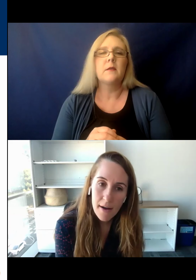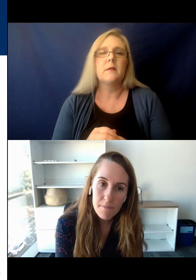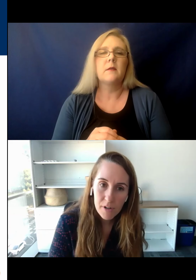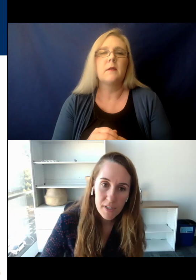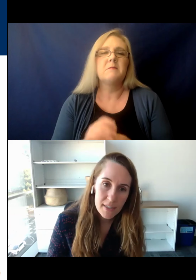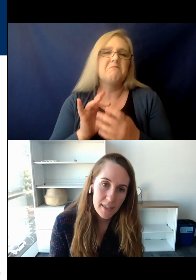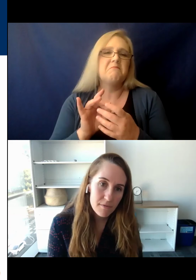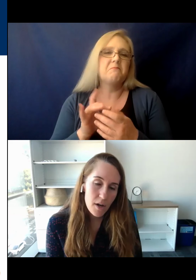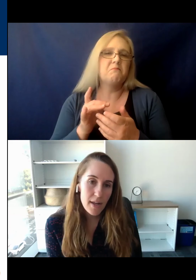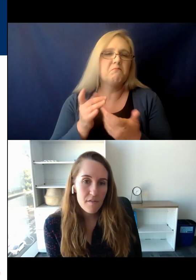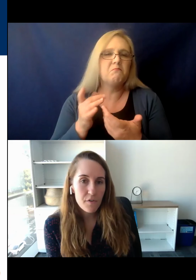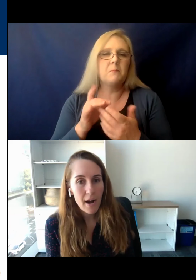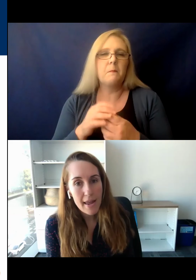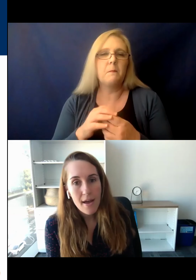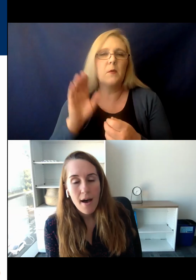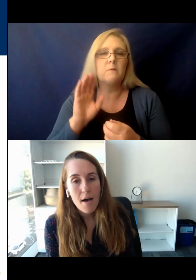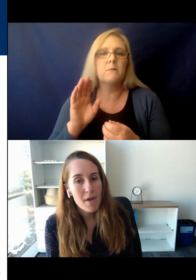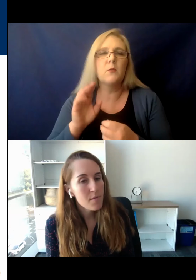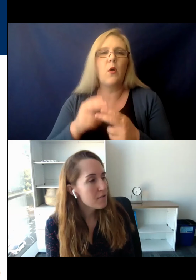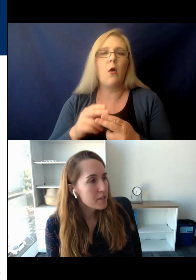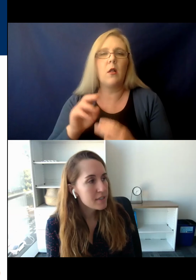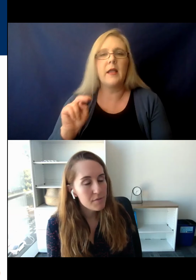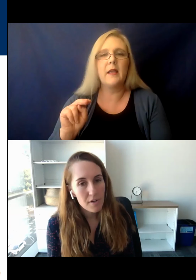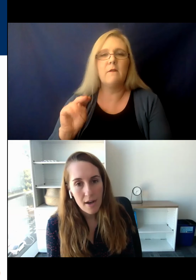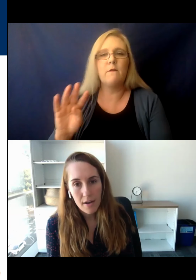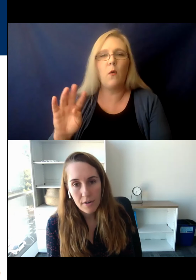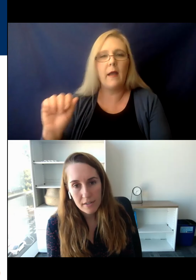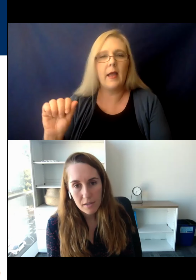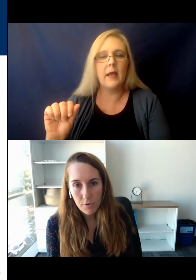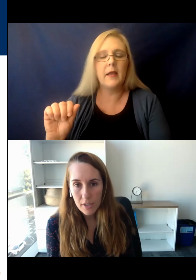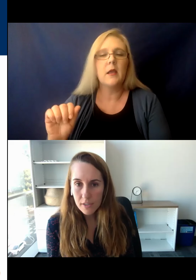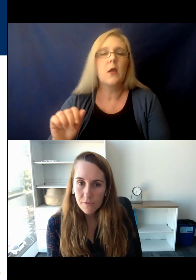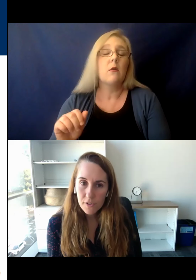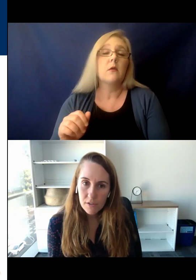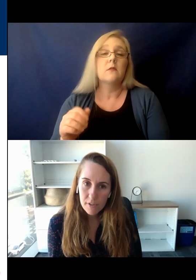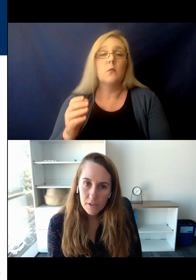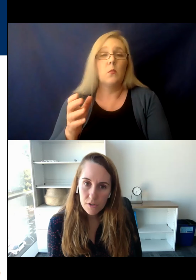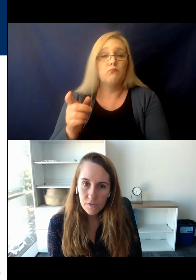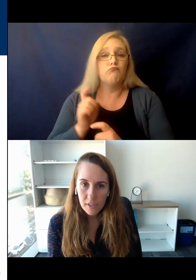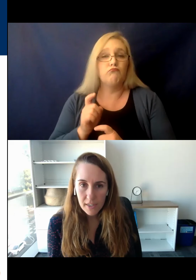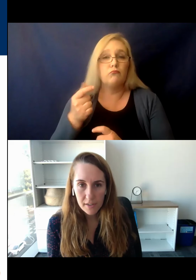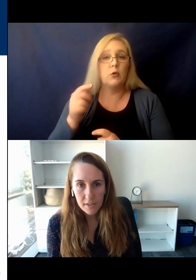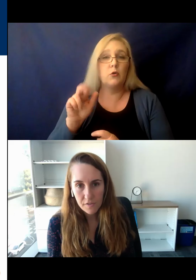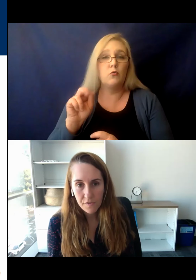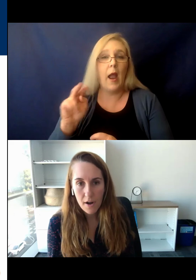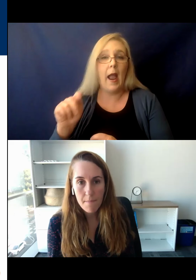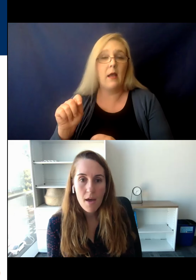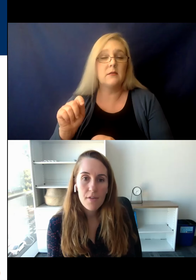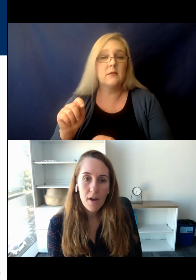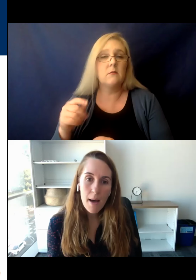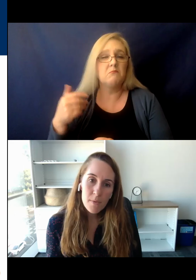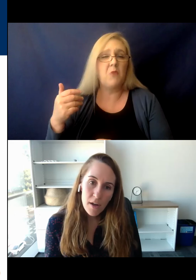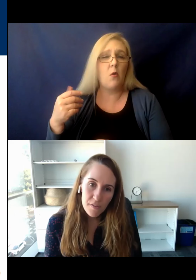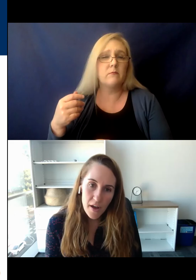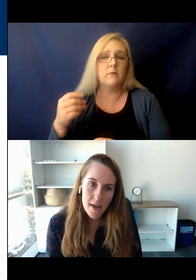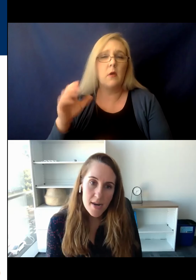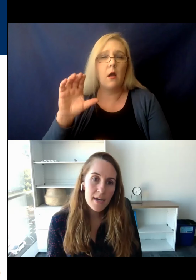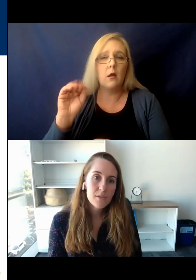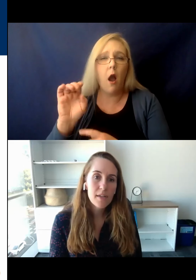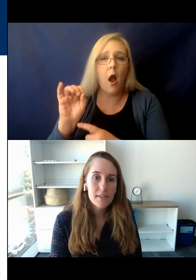Aging, previously called N4A, and we've received grant support for this research over the years from the